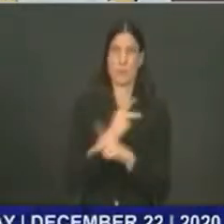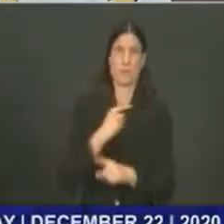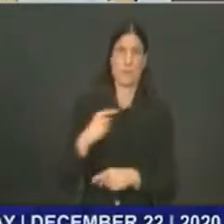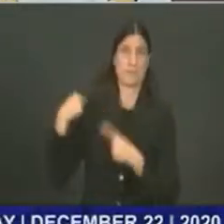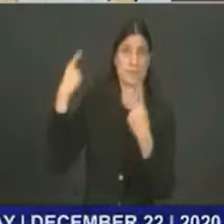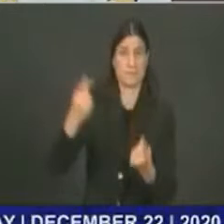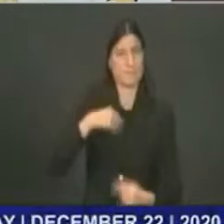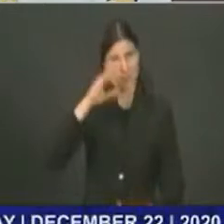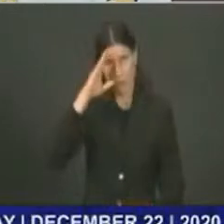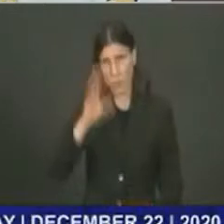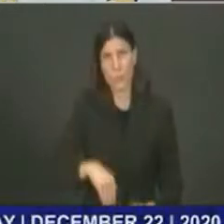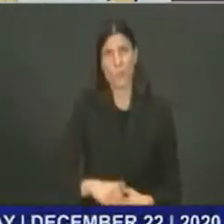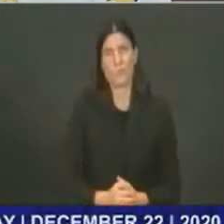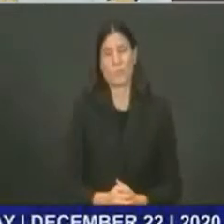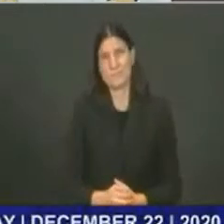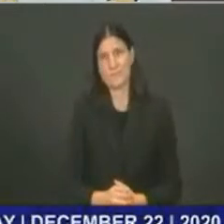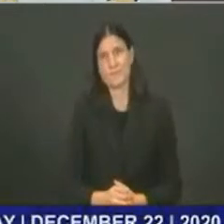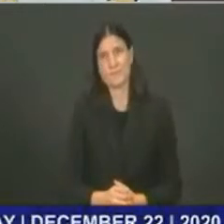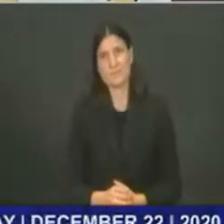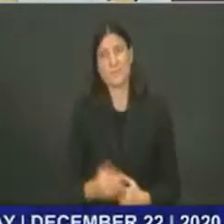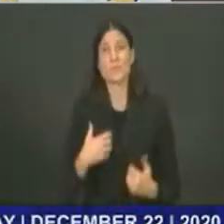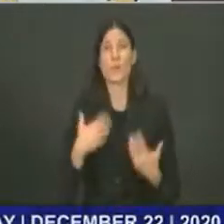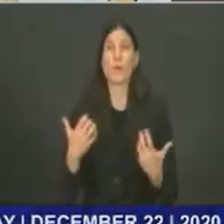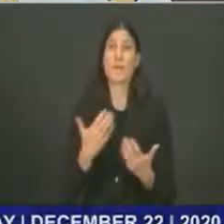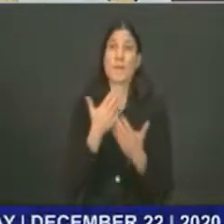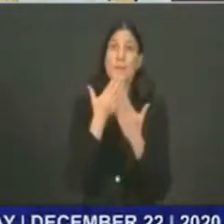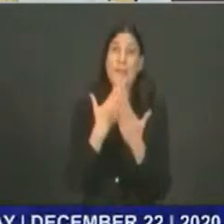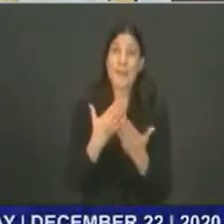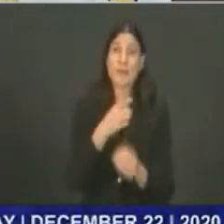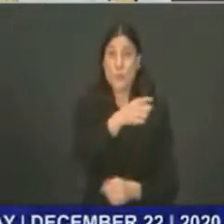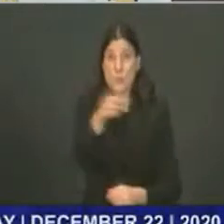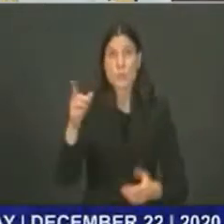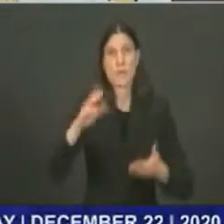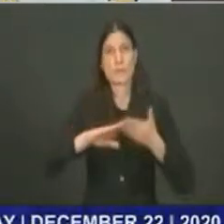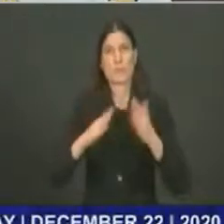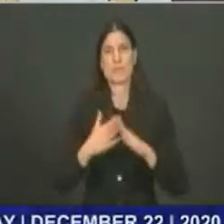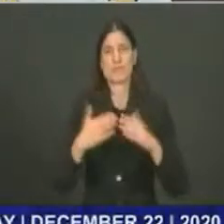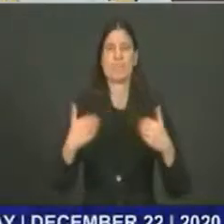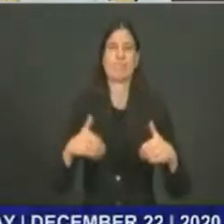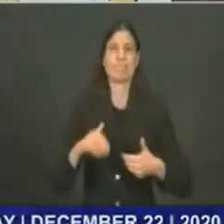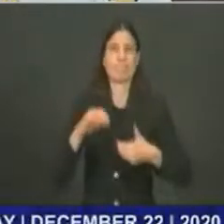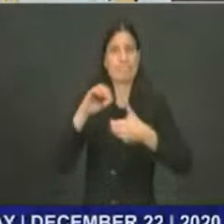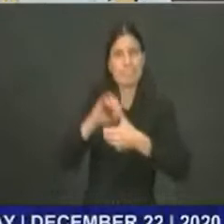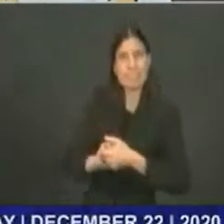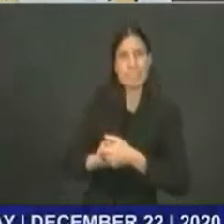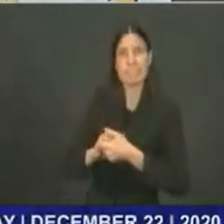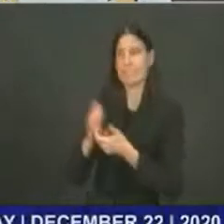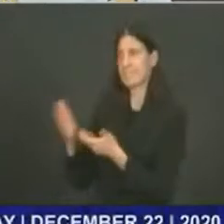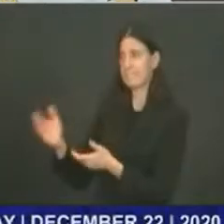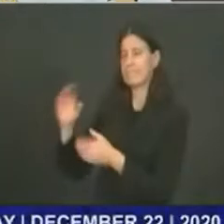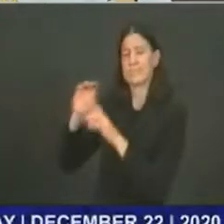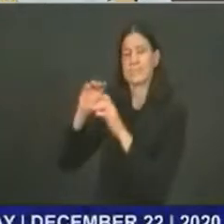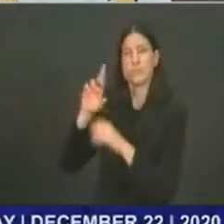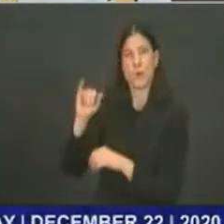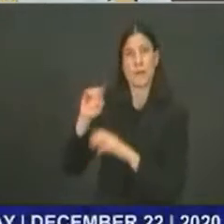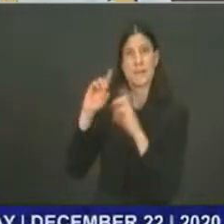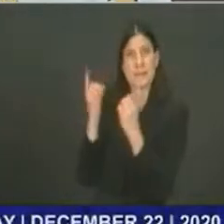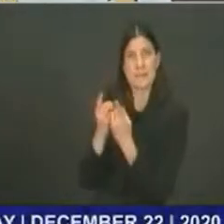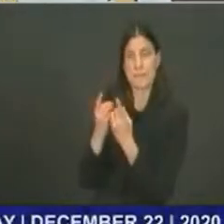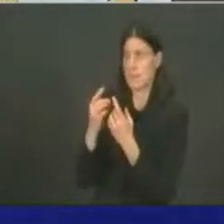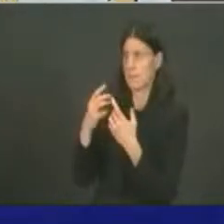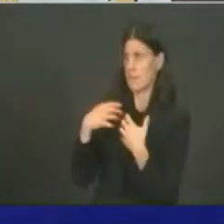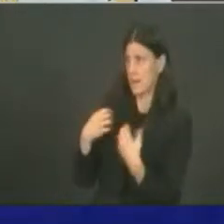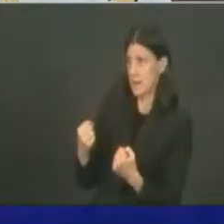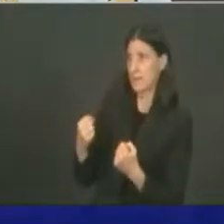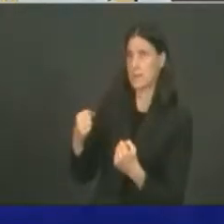in truly thanking you for your patience and your partnership and your commitment to protecting those around you and